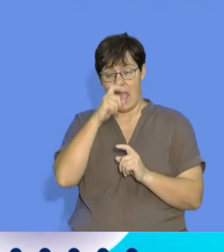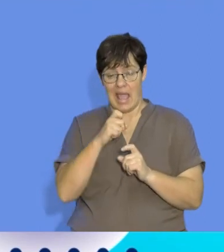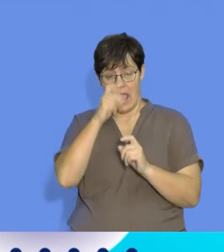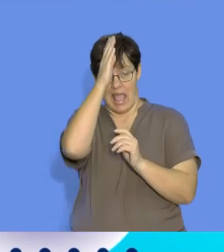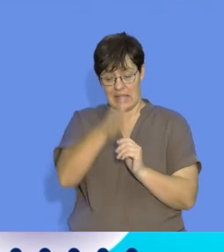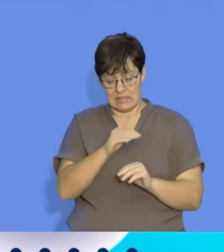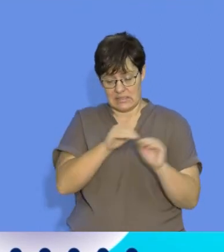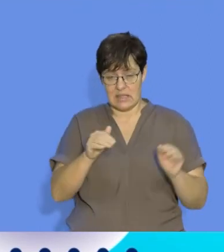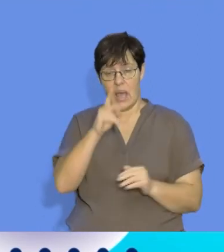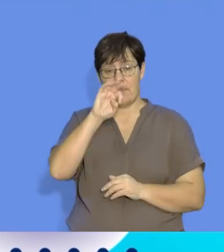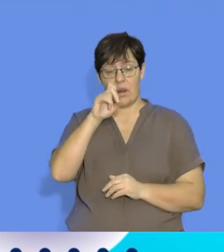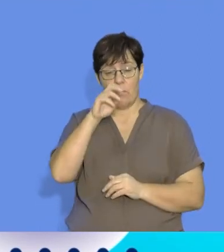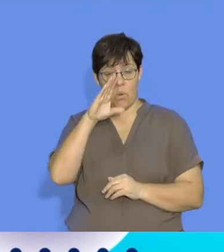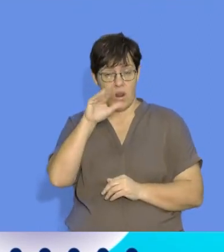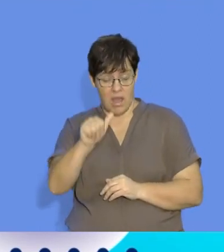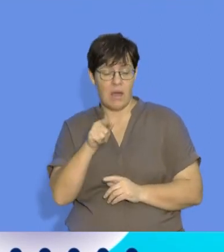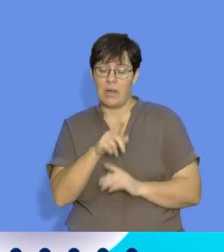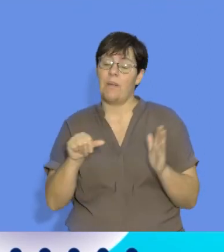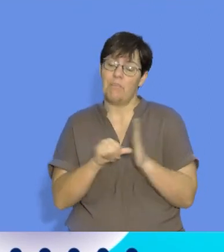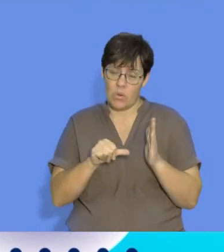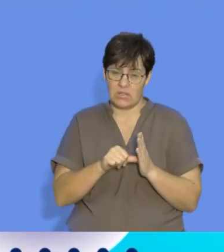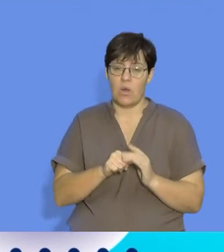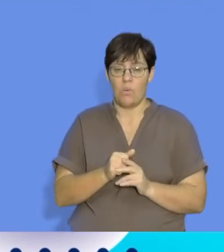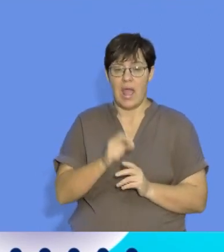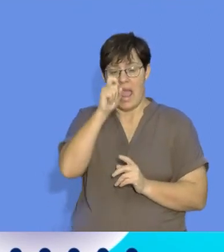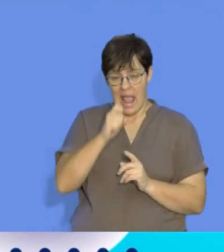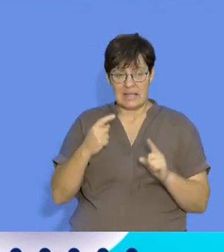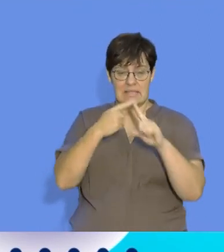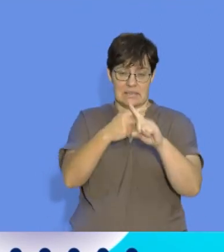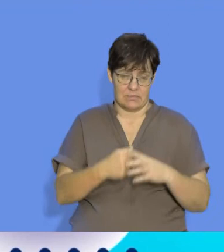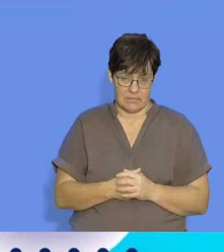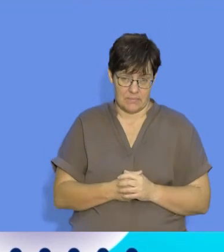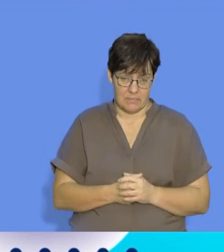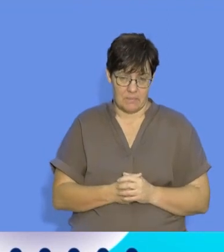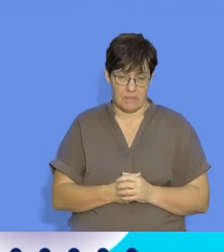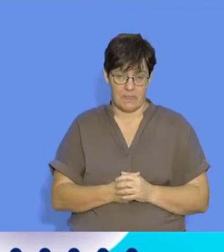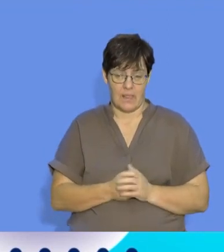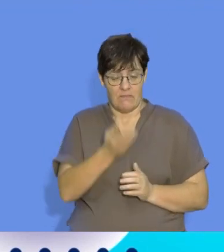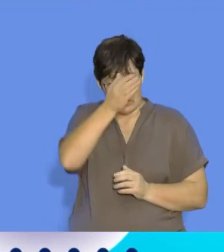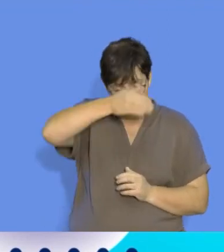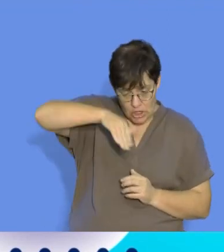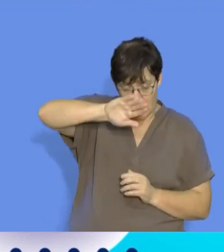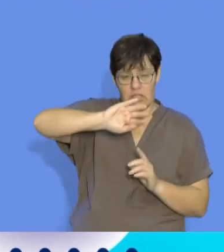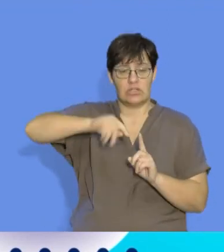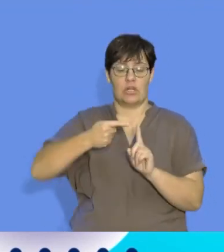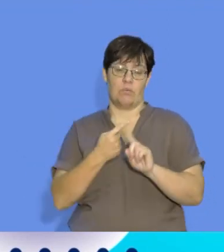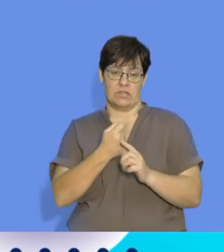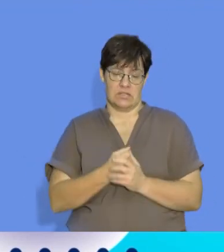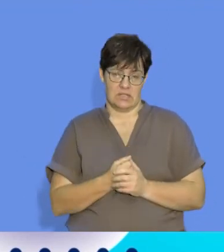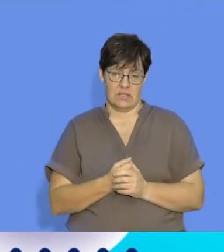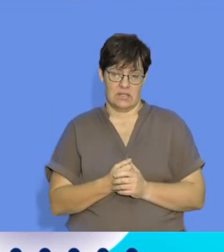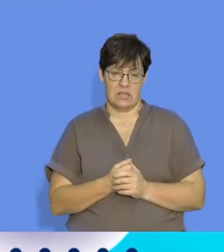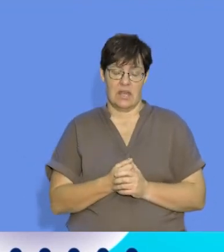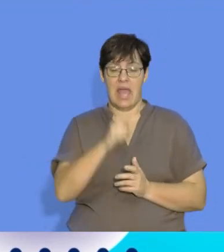with the axis, especially the parabola, it's the most important points because it's the x-intercept. Wherever it is turning, it's the